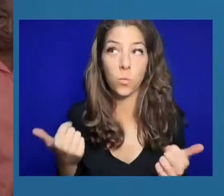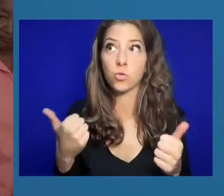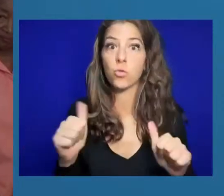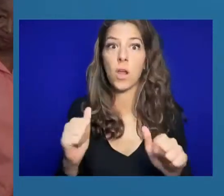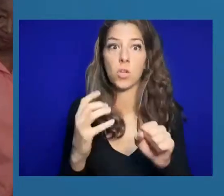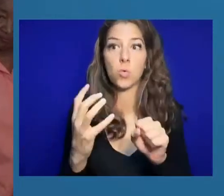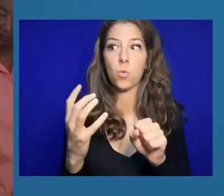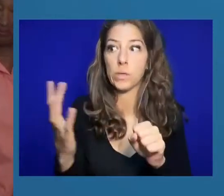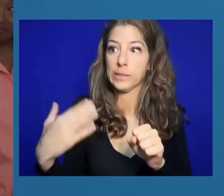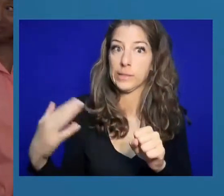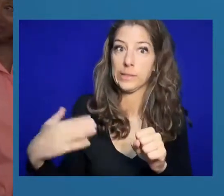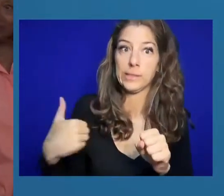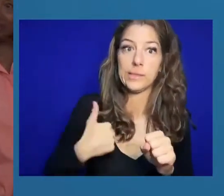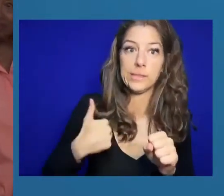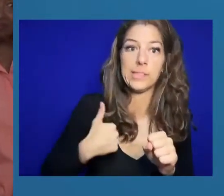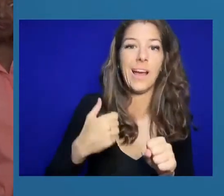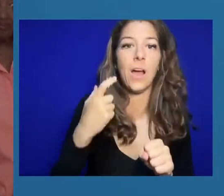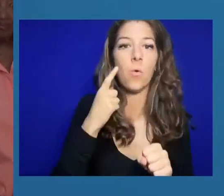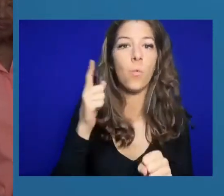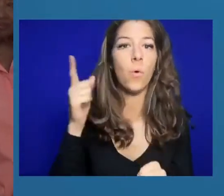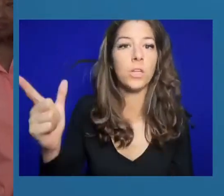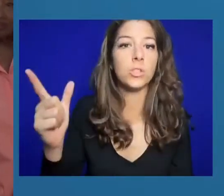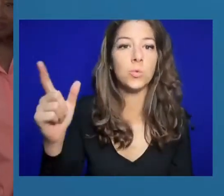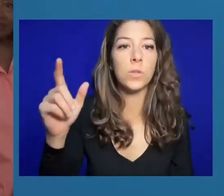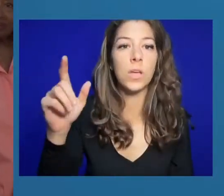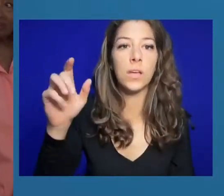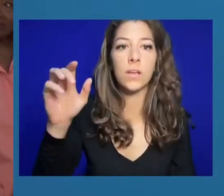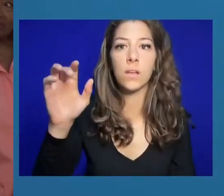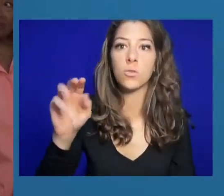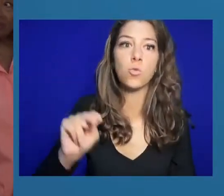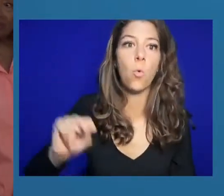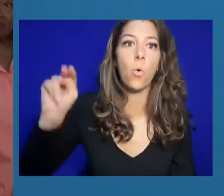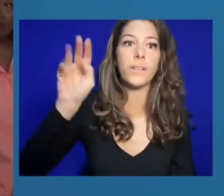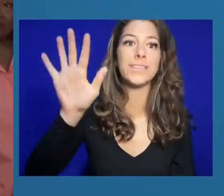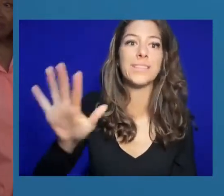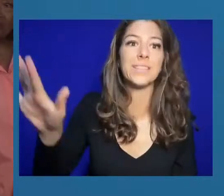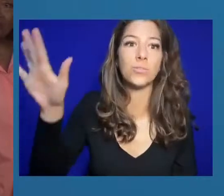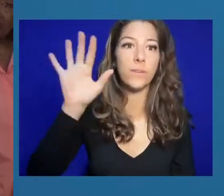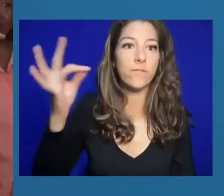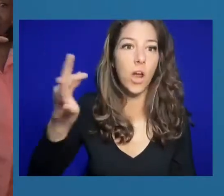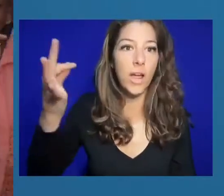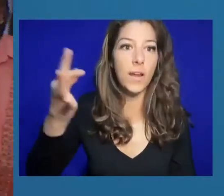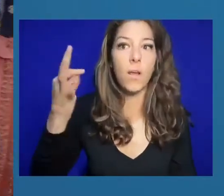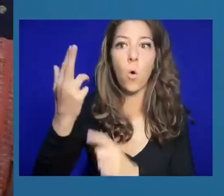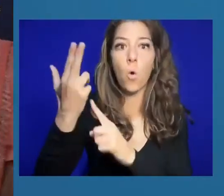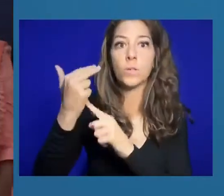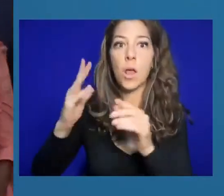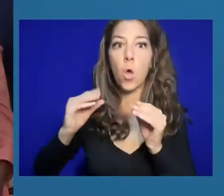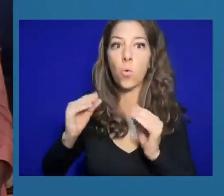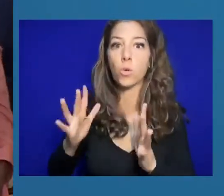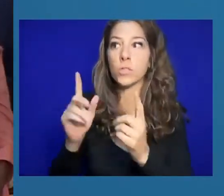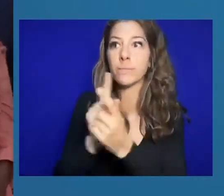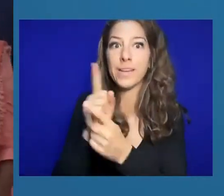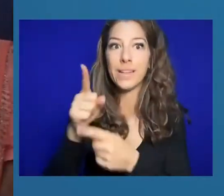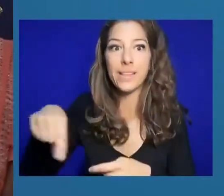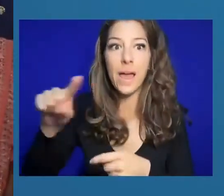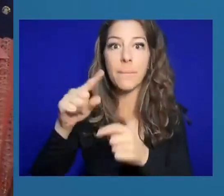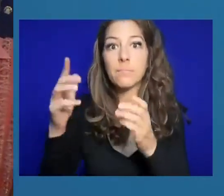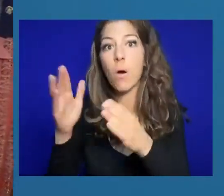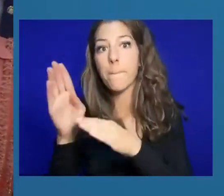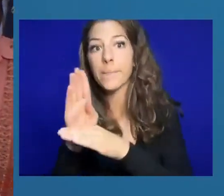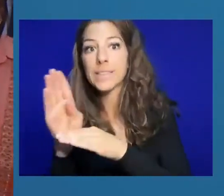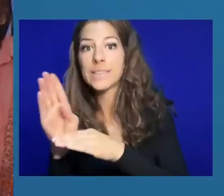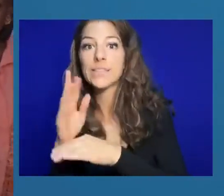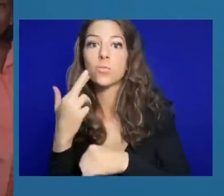back. I was up in Elise Stefanik's district Friday, meaning hotel owners up there and small businesses and people in the